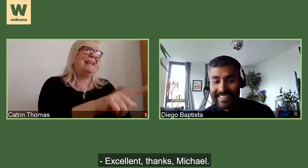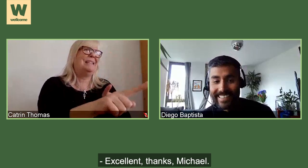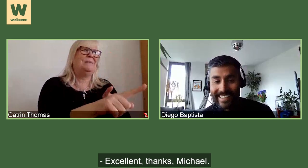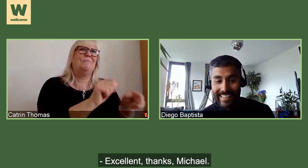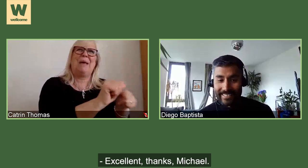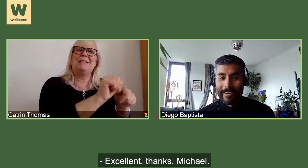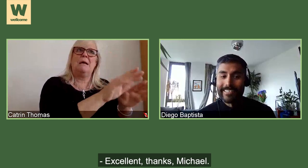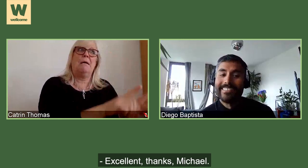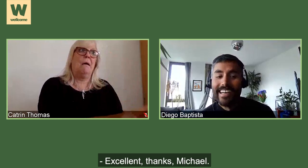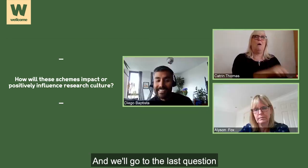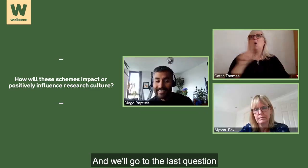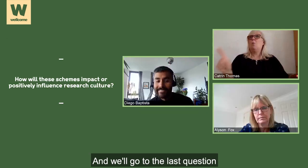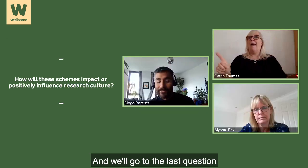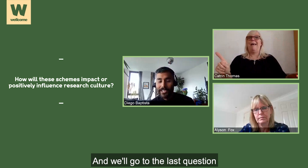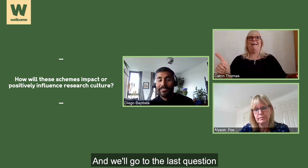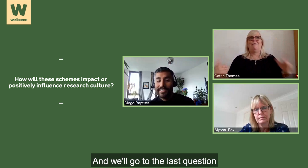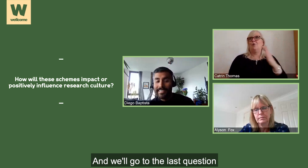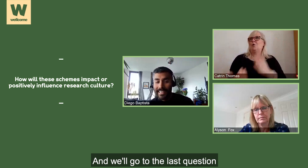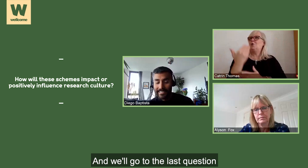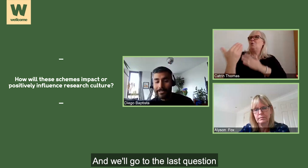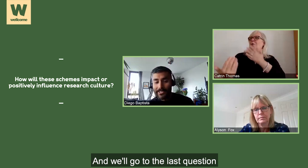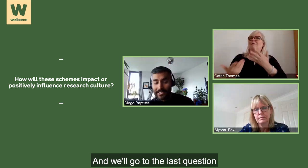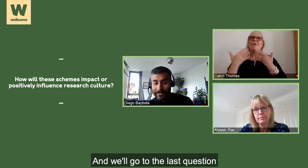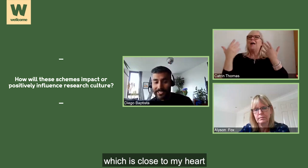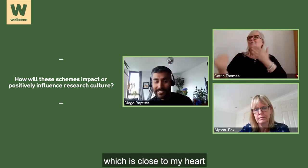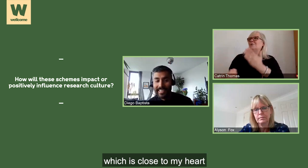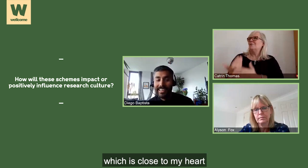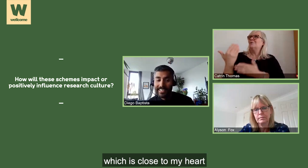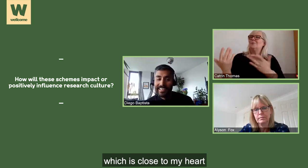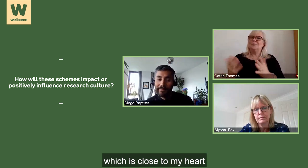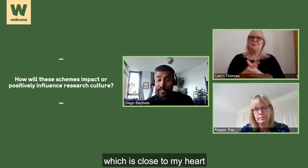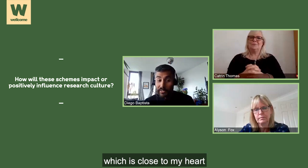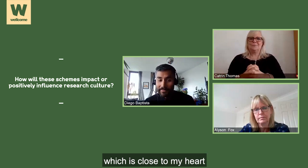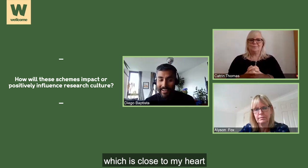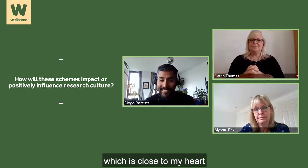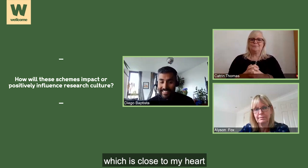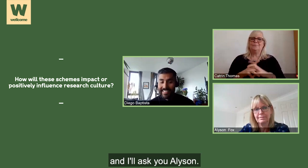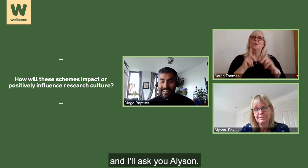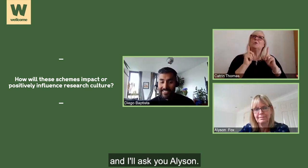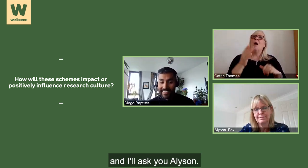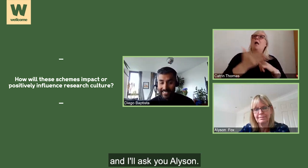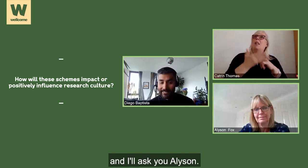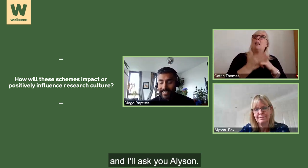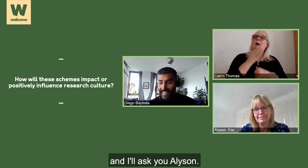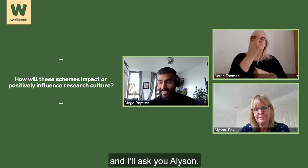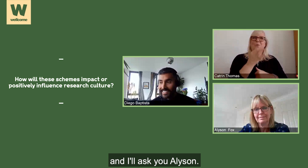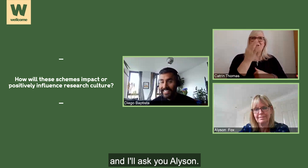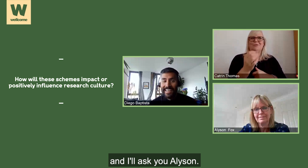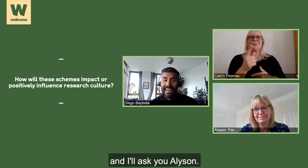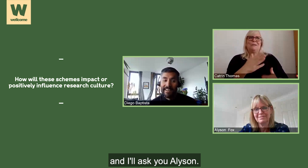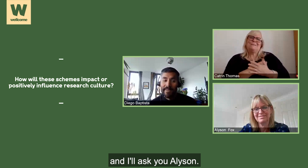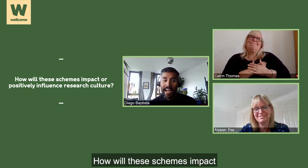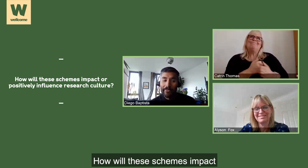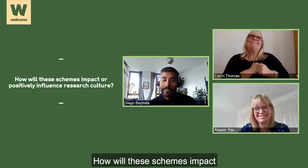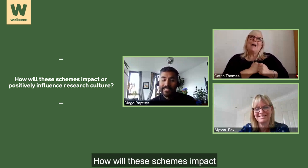Excellent. Thanks, Michael. And we'll go to the last question, which is close to my heart. And I'll ask you, Alison,